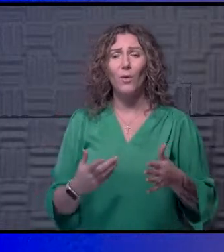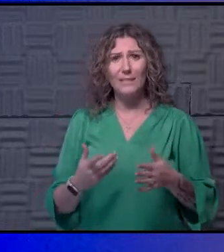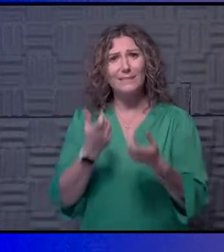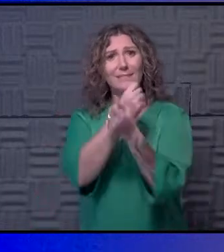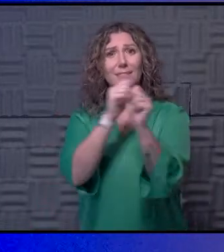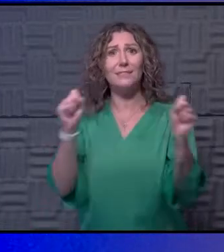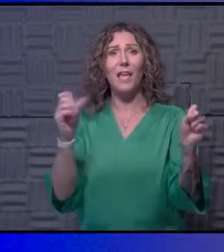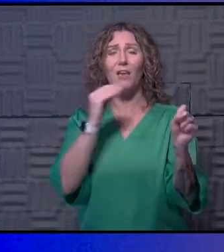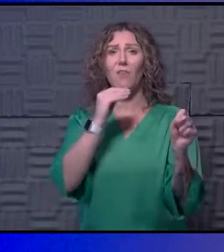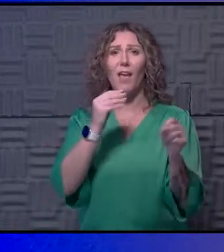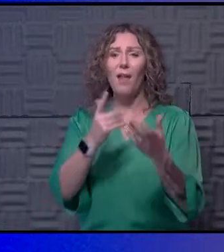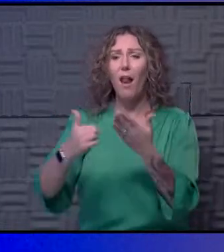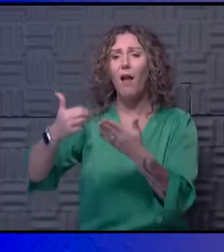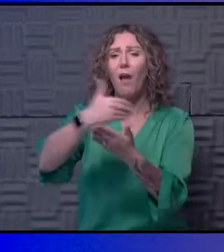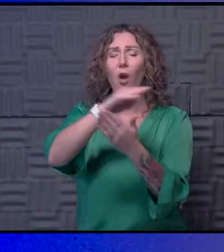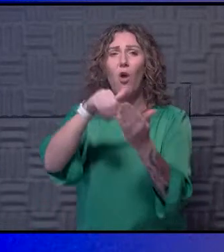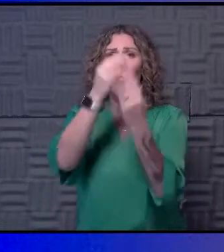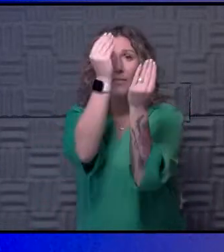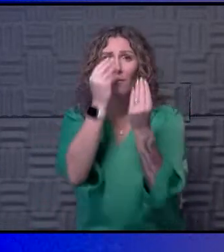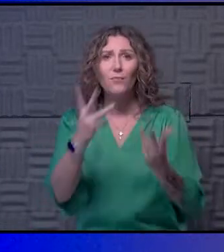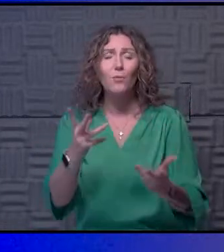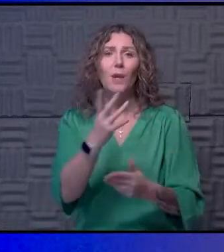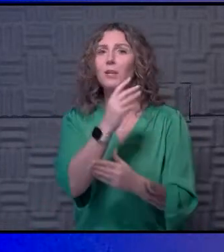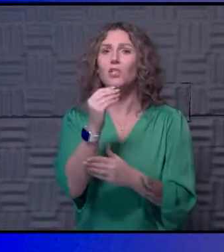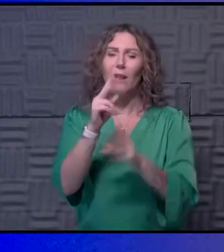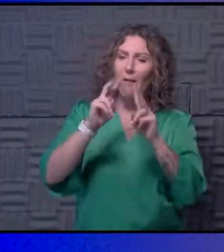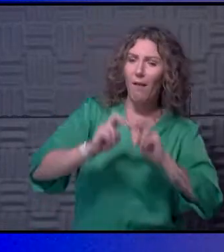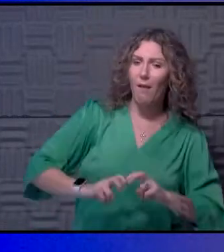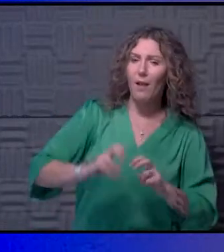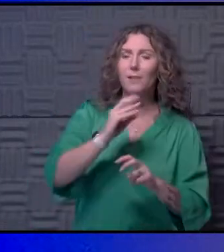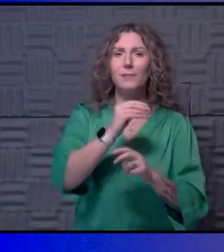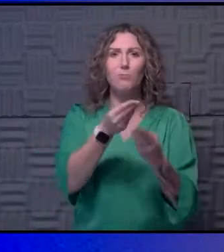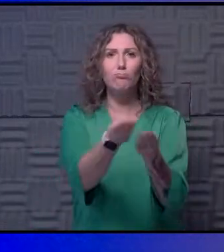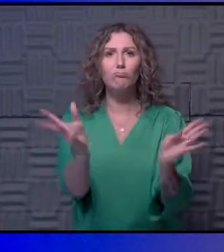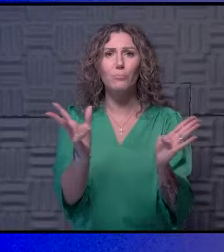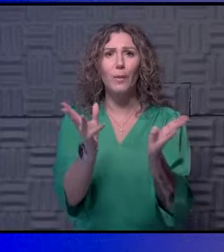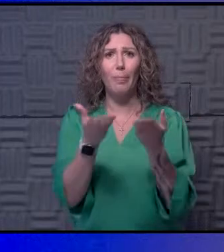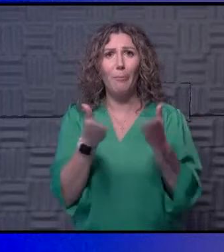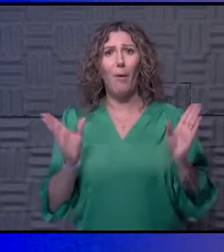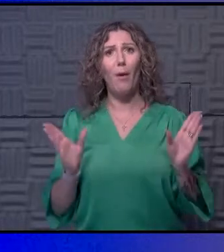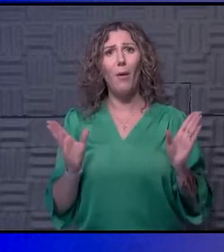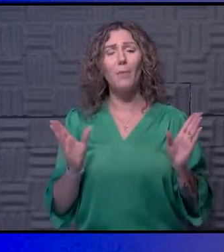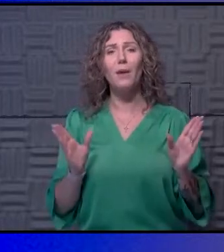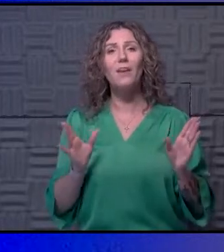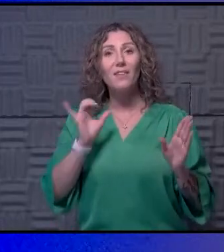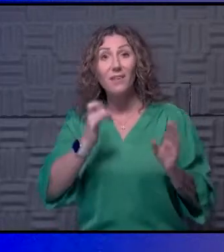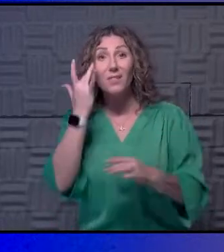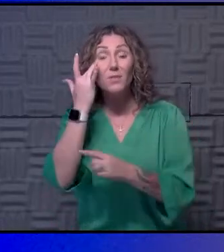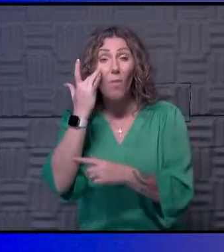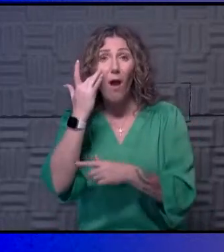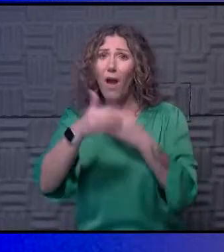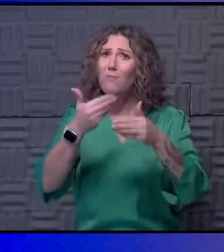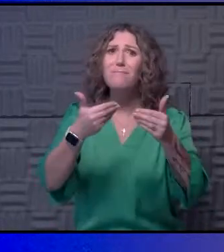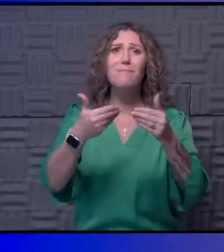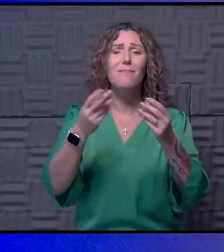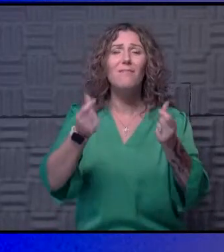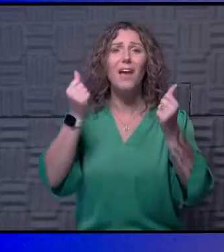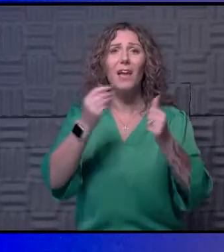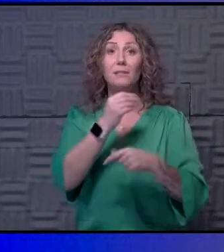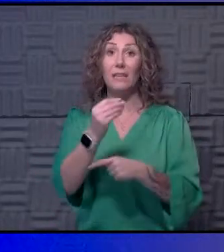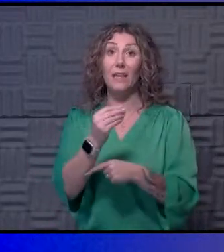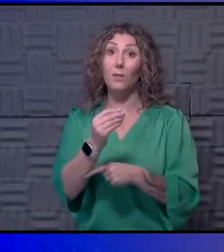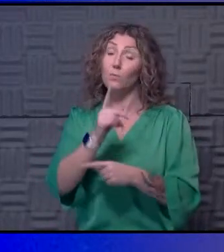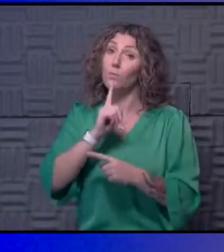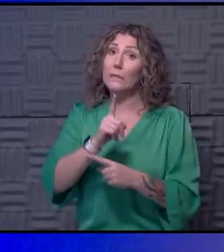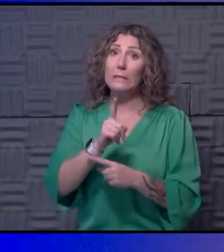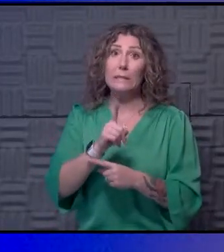so we could get this information out, get it analyzed, and get it to the public. So I think that's why it was expedited and because of the great need for it